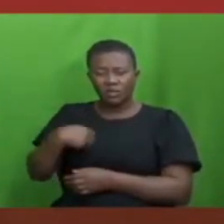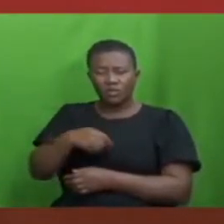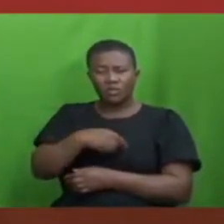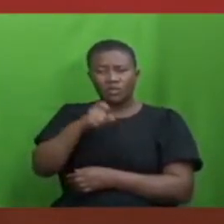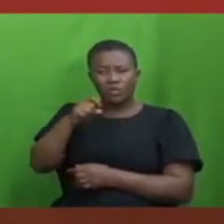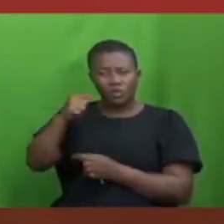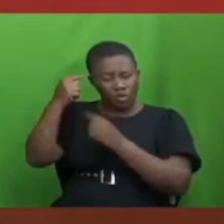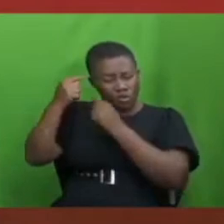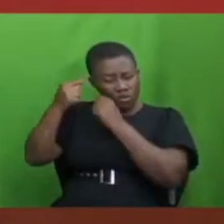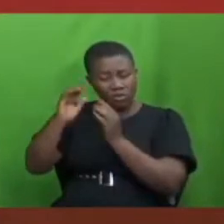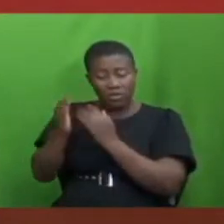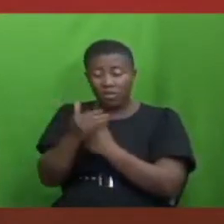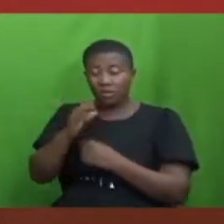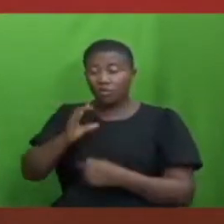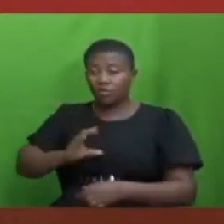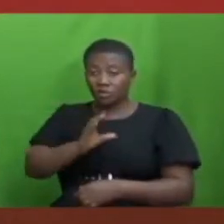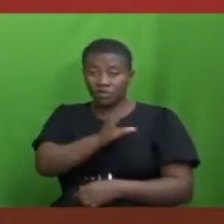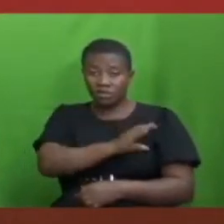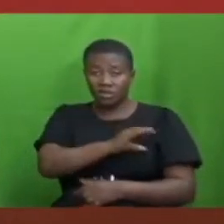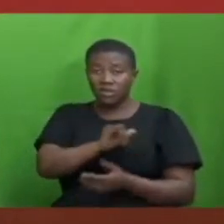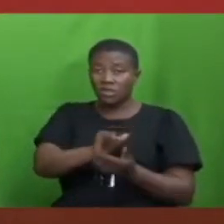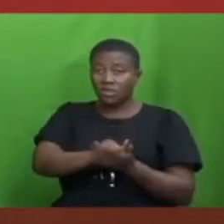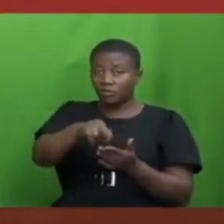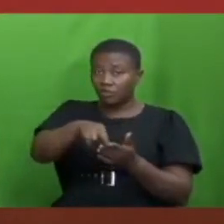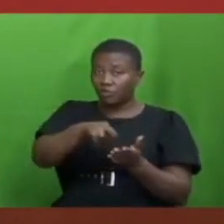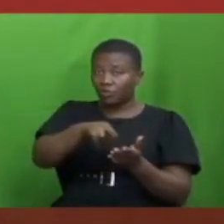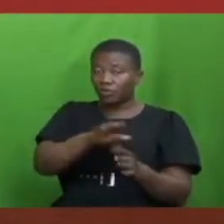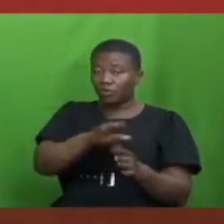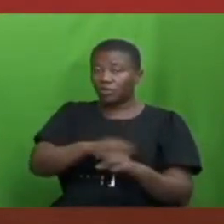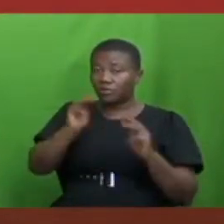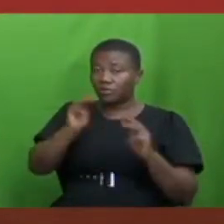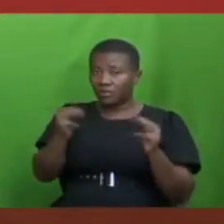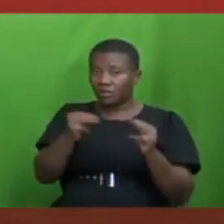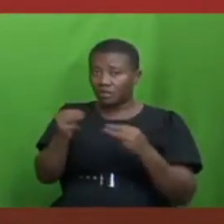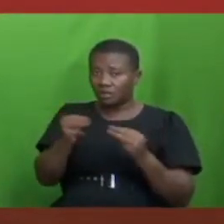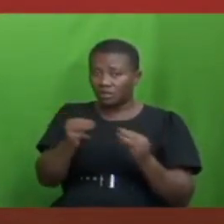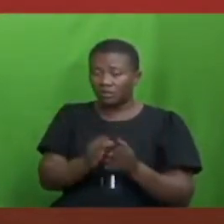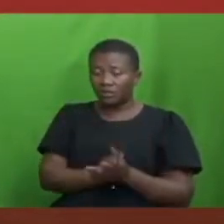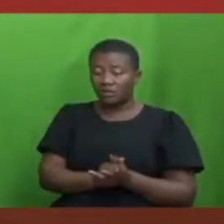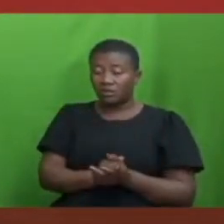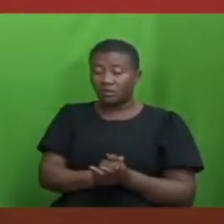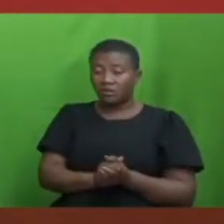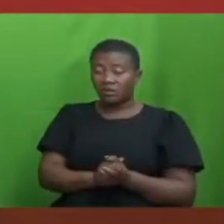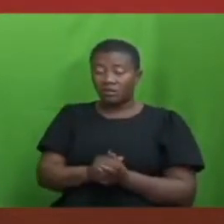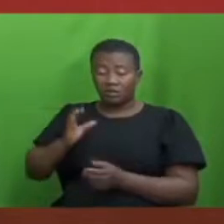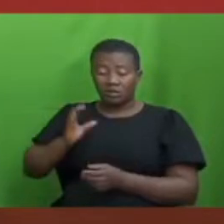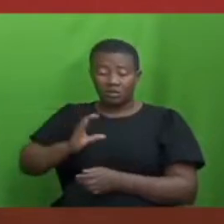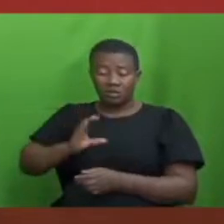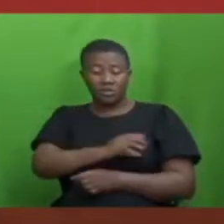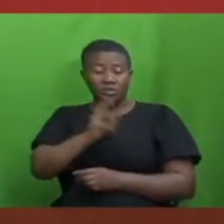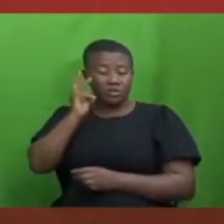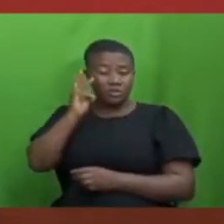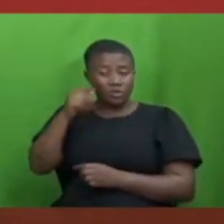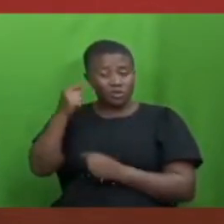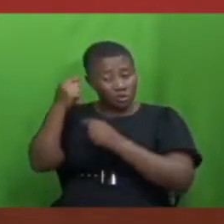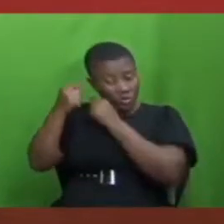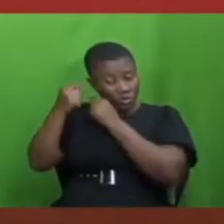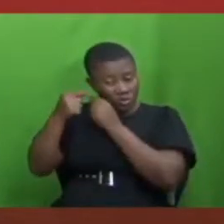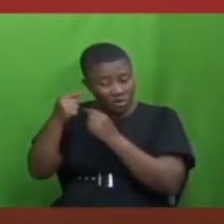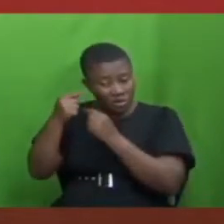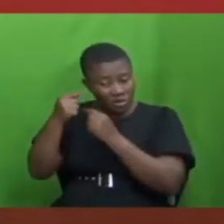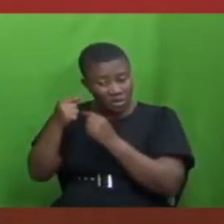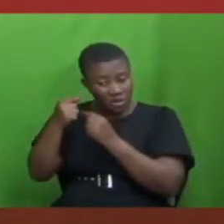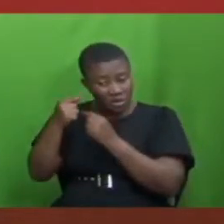by the committee that reported on the matter. The committee will consider it, report back to the